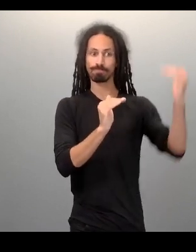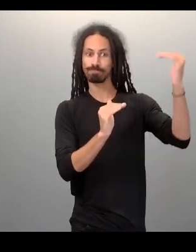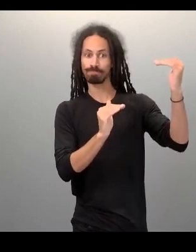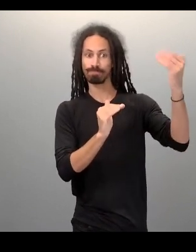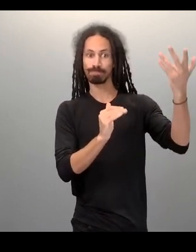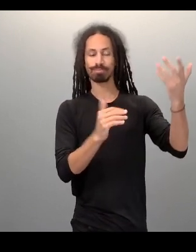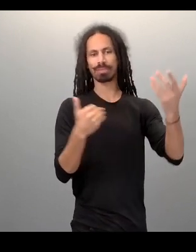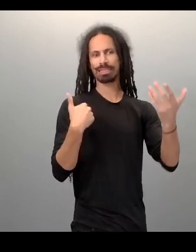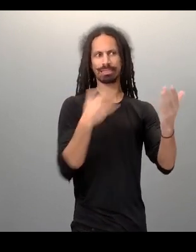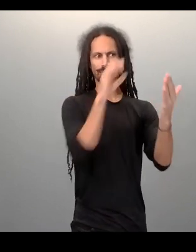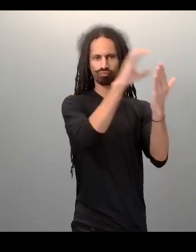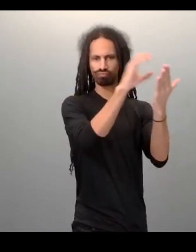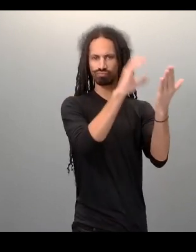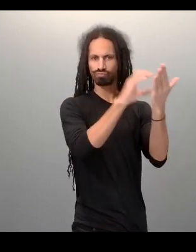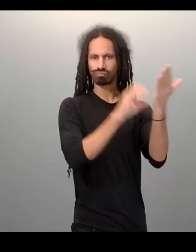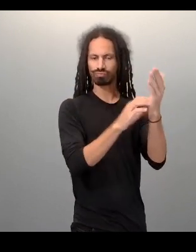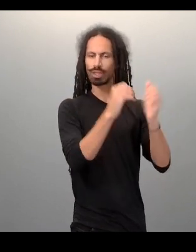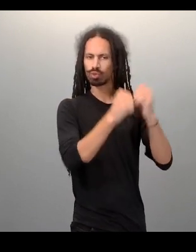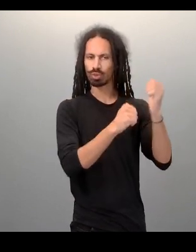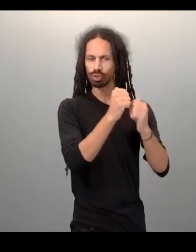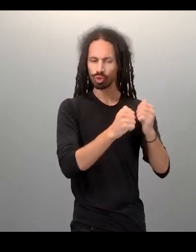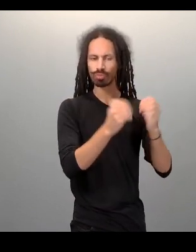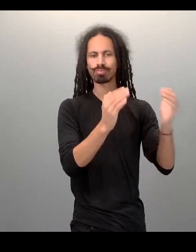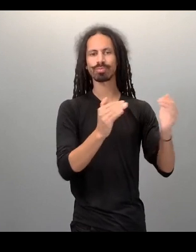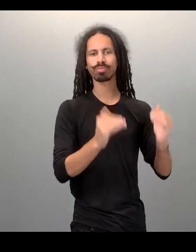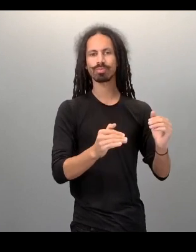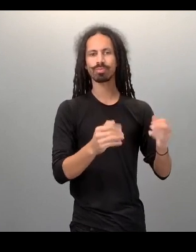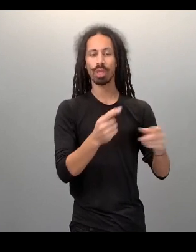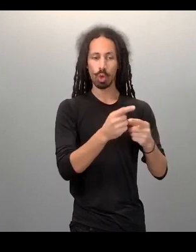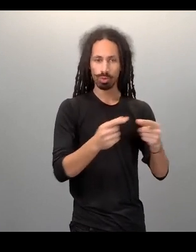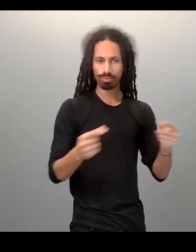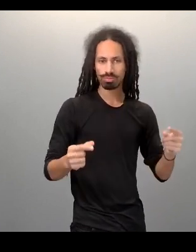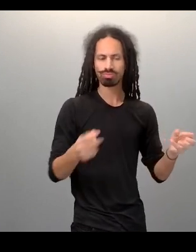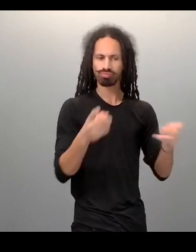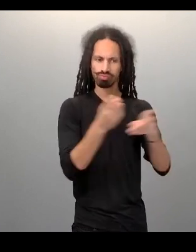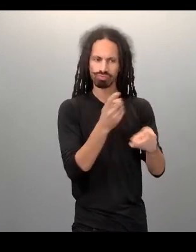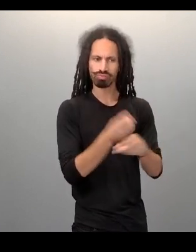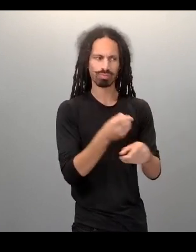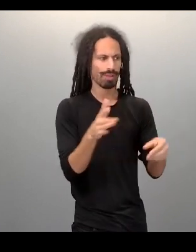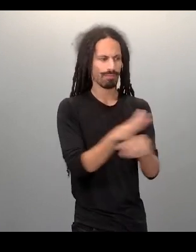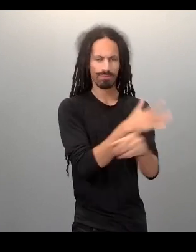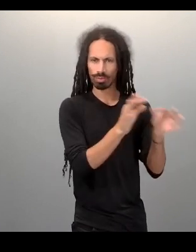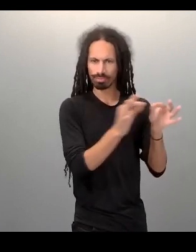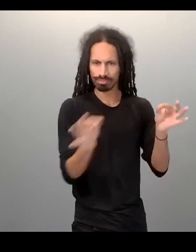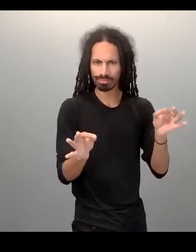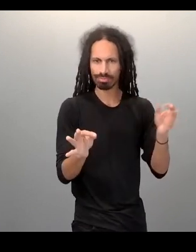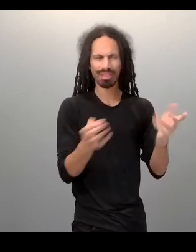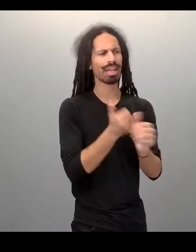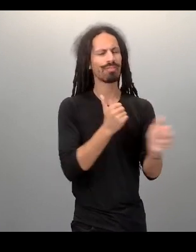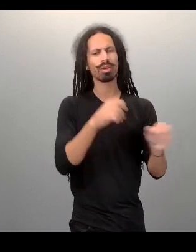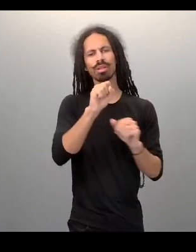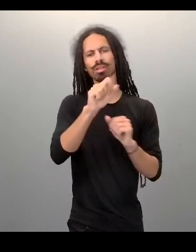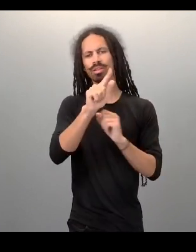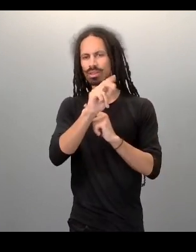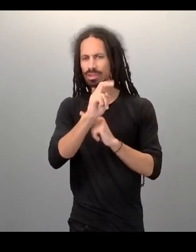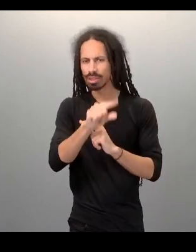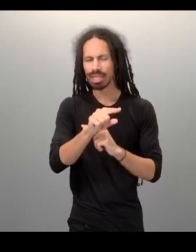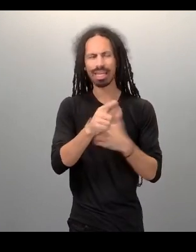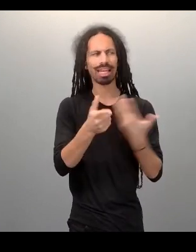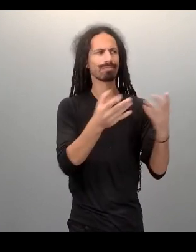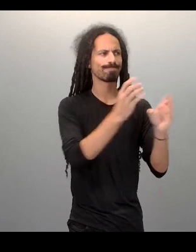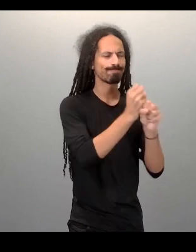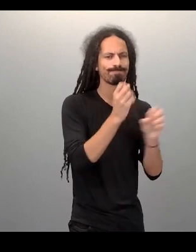specific components, is grammatically correct with complete sentence structure, and avoids slang, abbreviations, or other casual